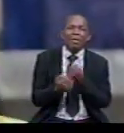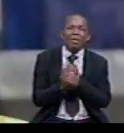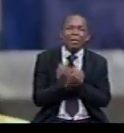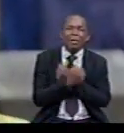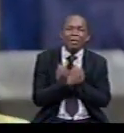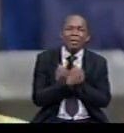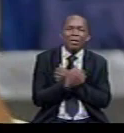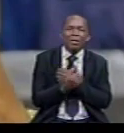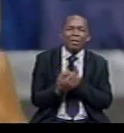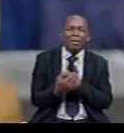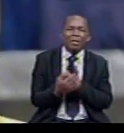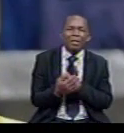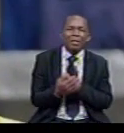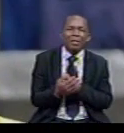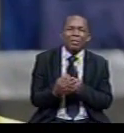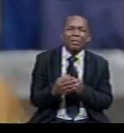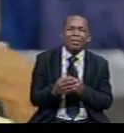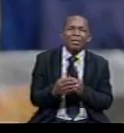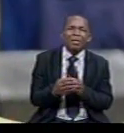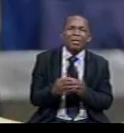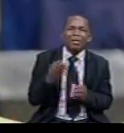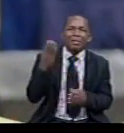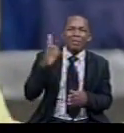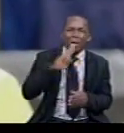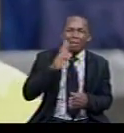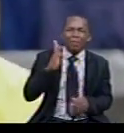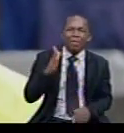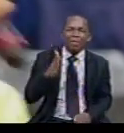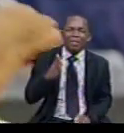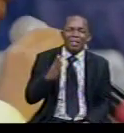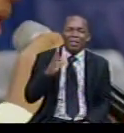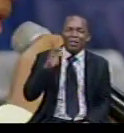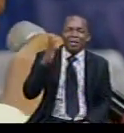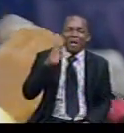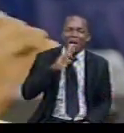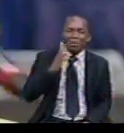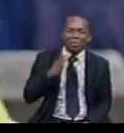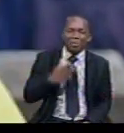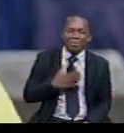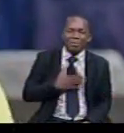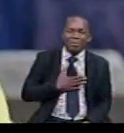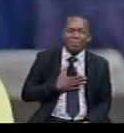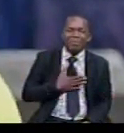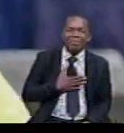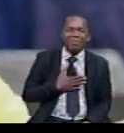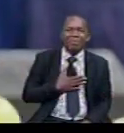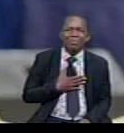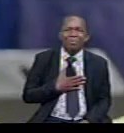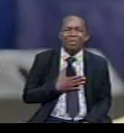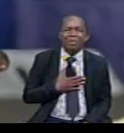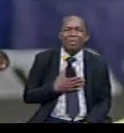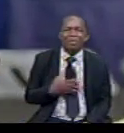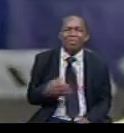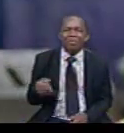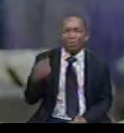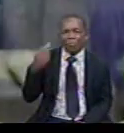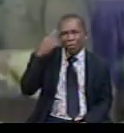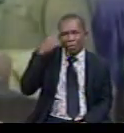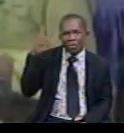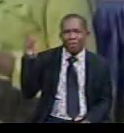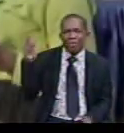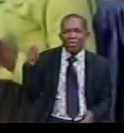know thou art mine. And for thee sing,